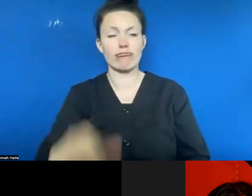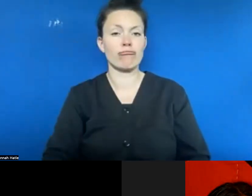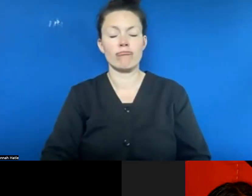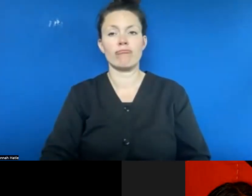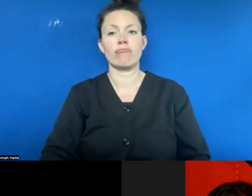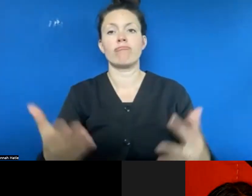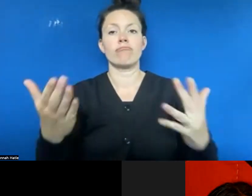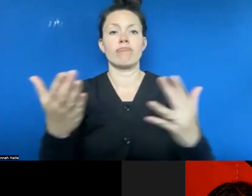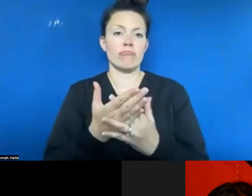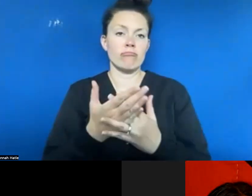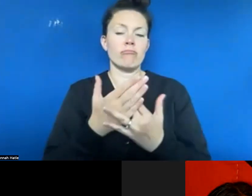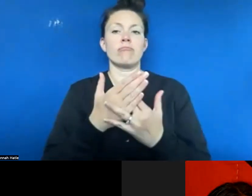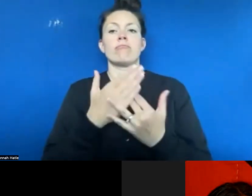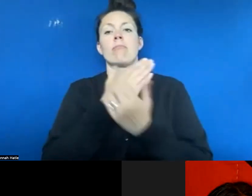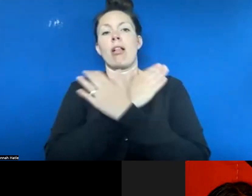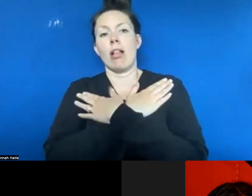breather, stretch it out.